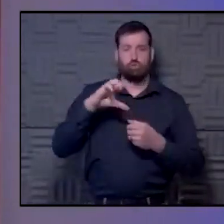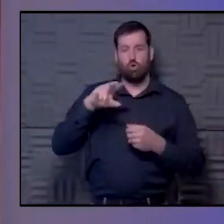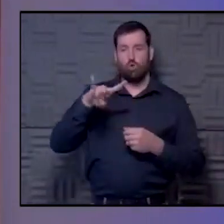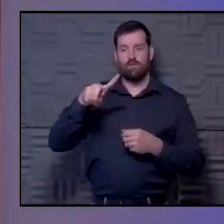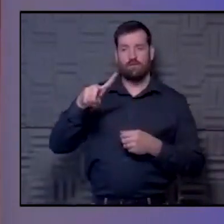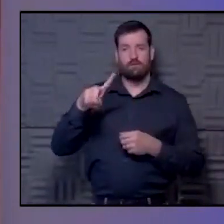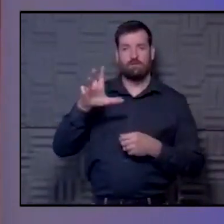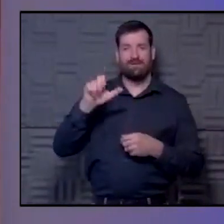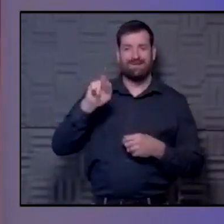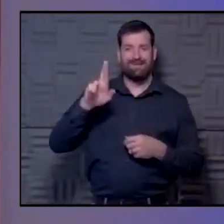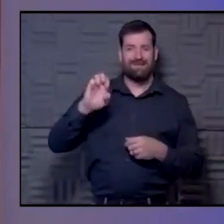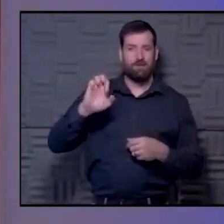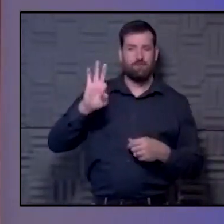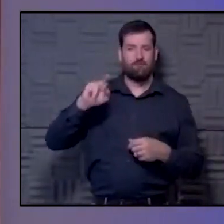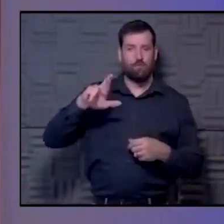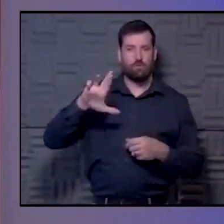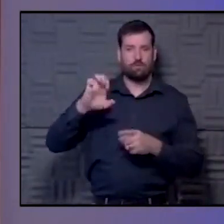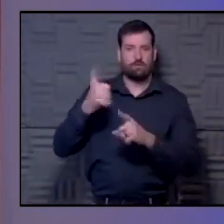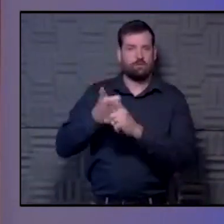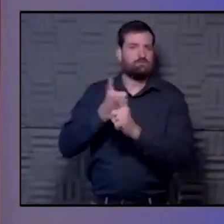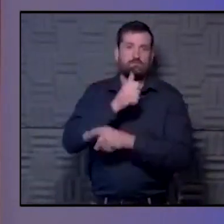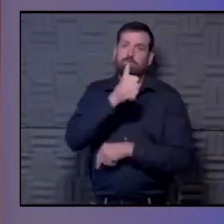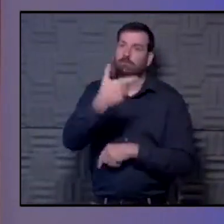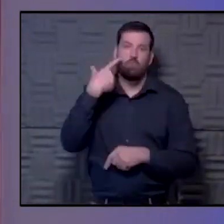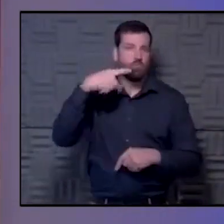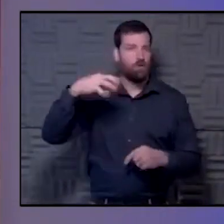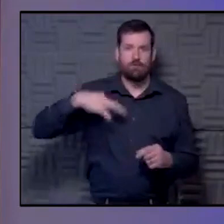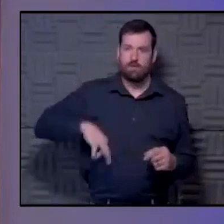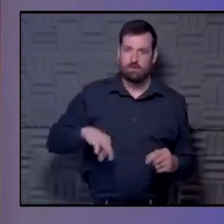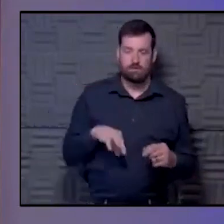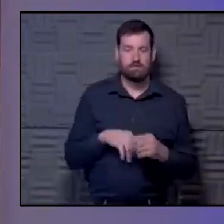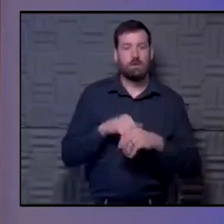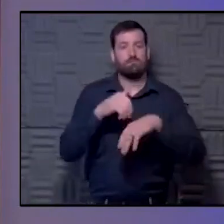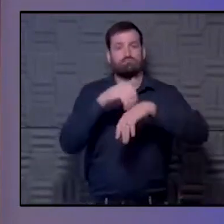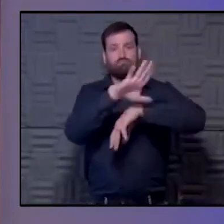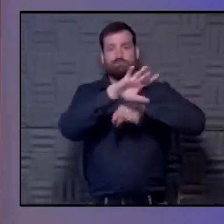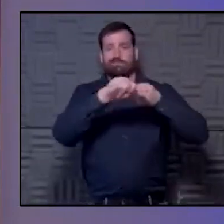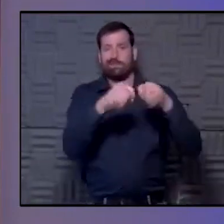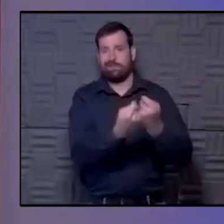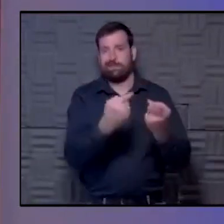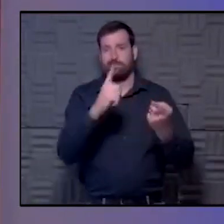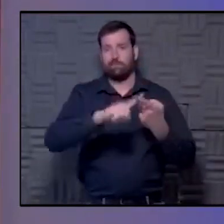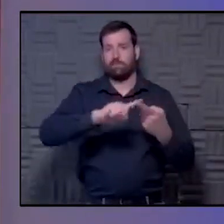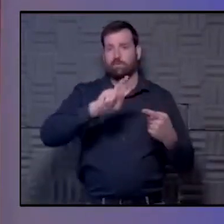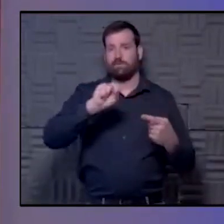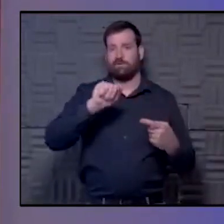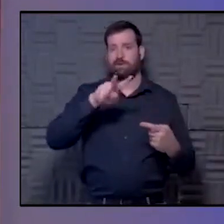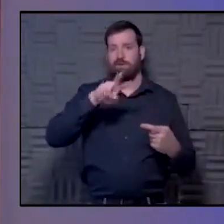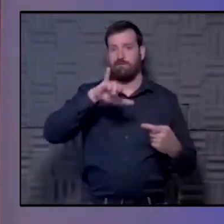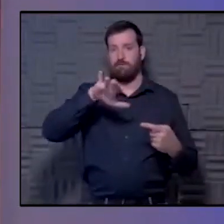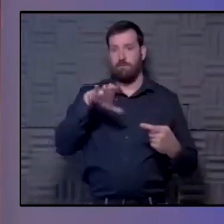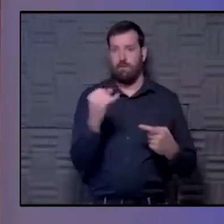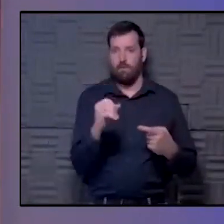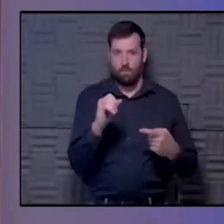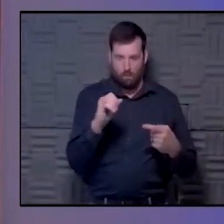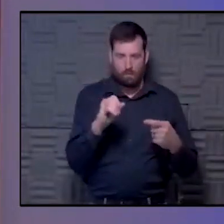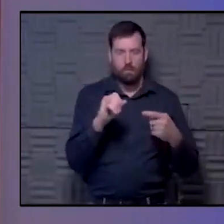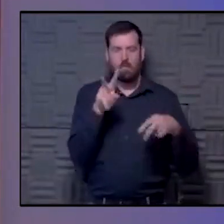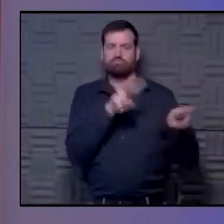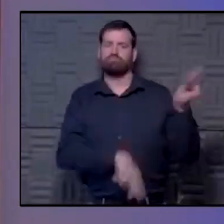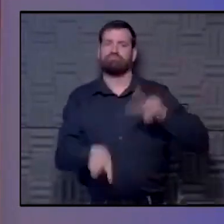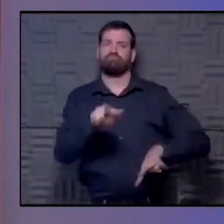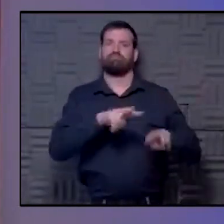Force as a not-for-profit, and immediately sent a team to the Navajo Nation to assess the situation, public